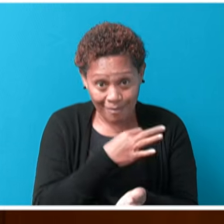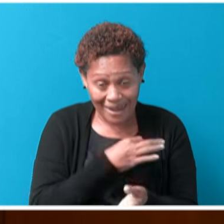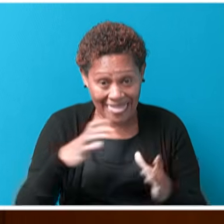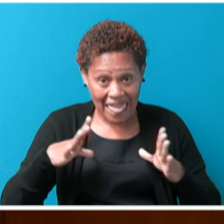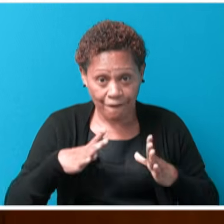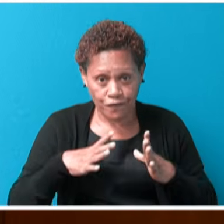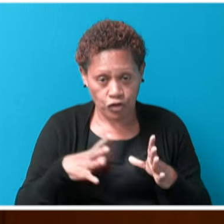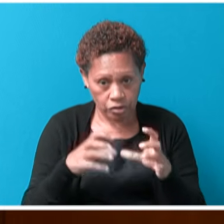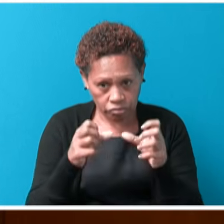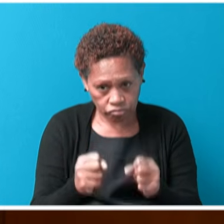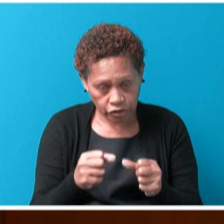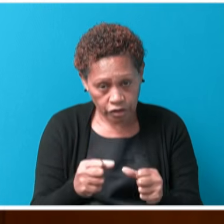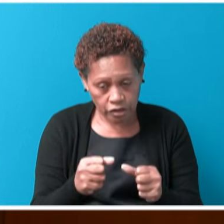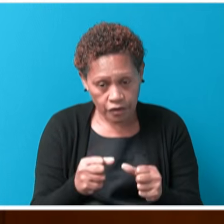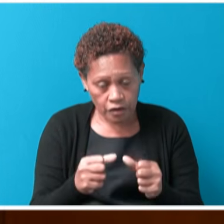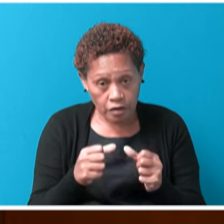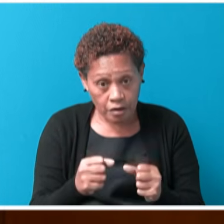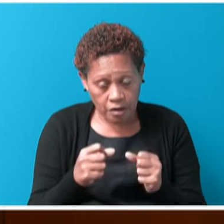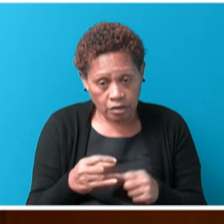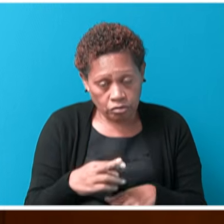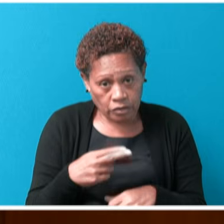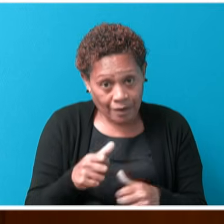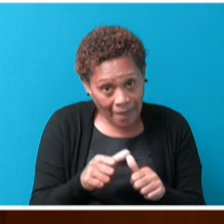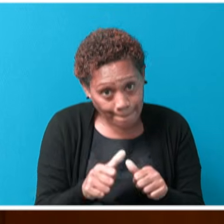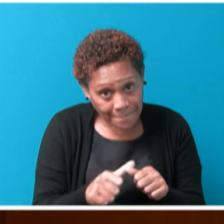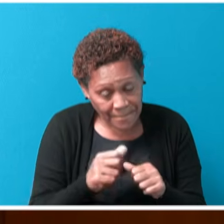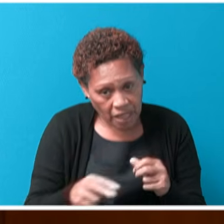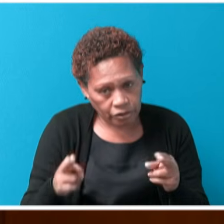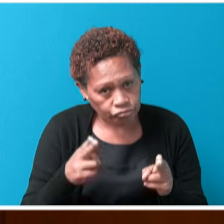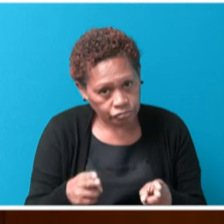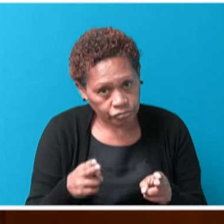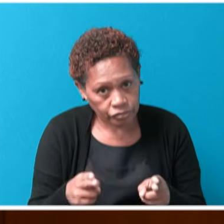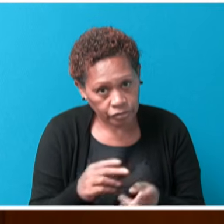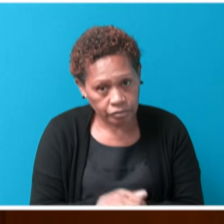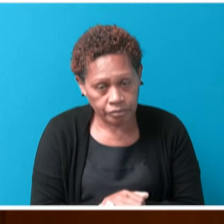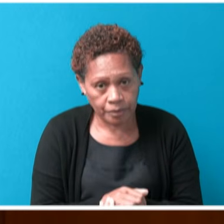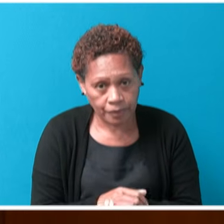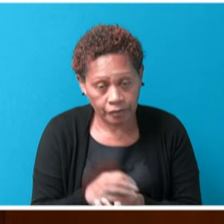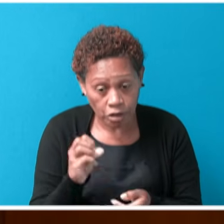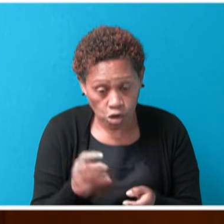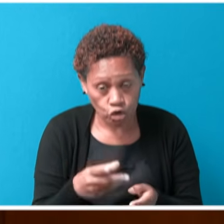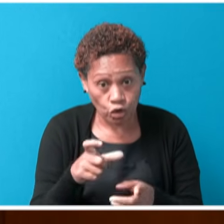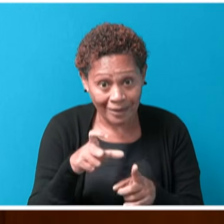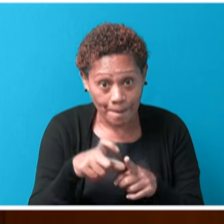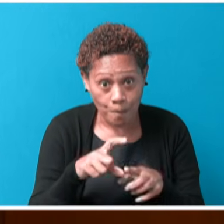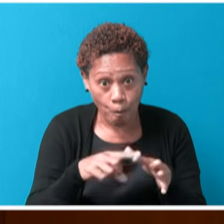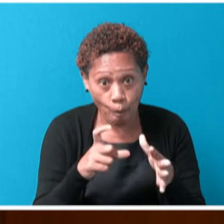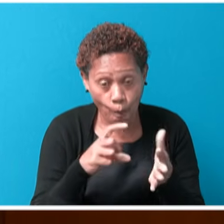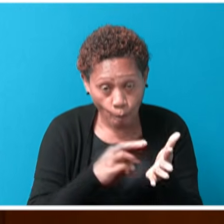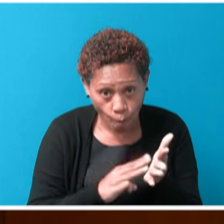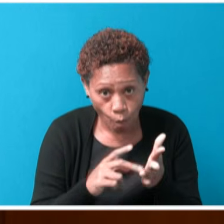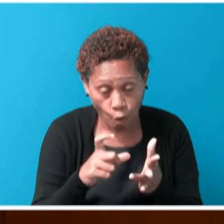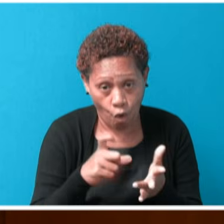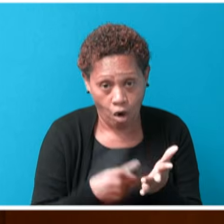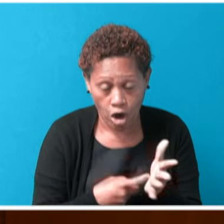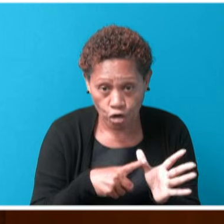integrity of the person, the best of humanity is unleashed. Democracy is sustained by leadership